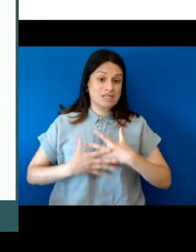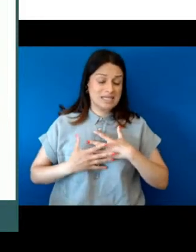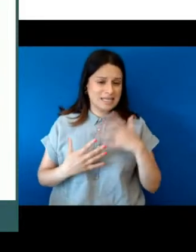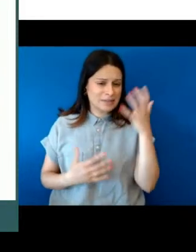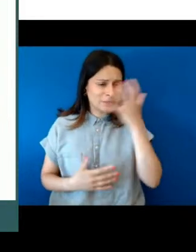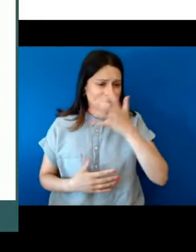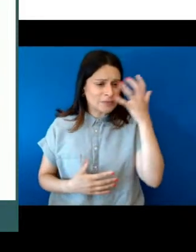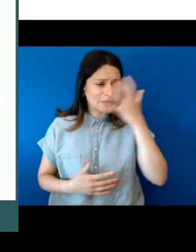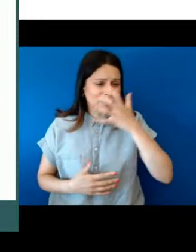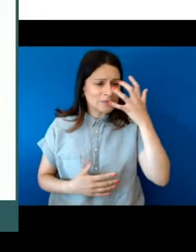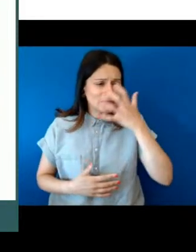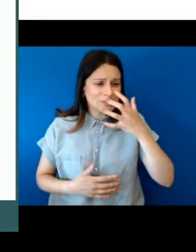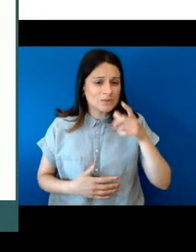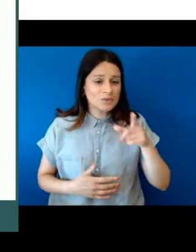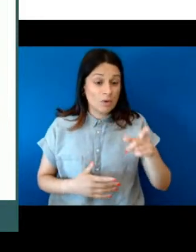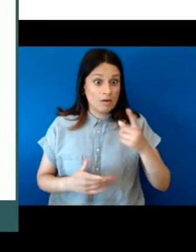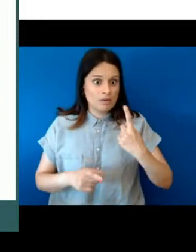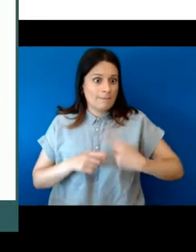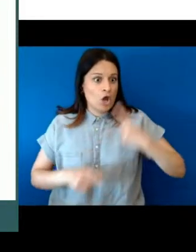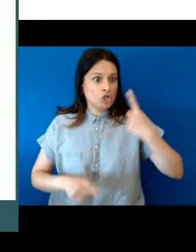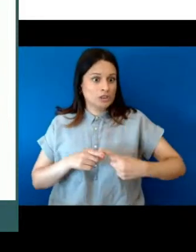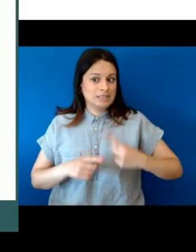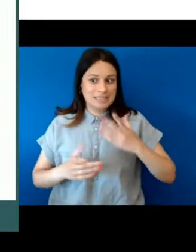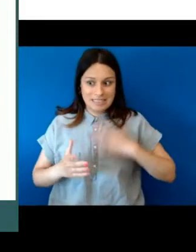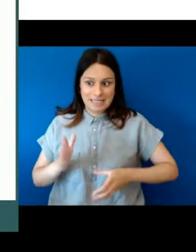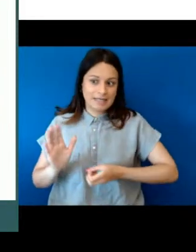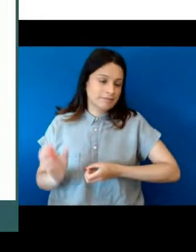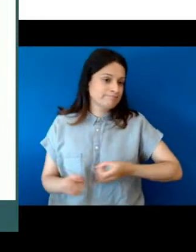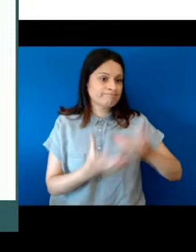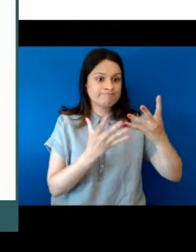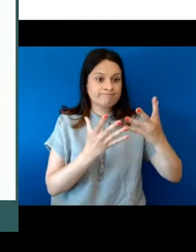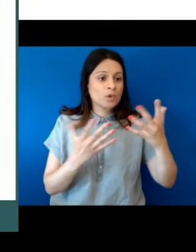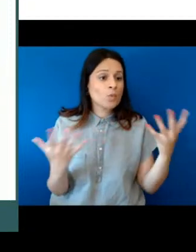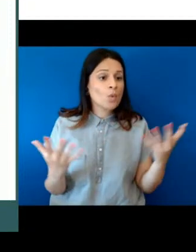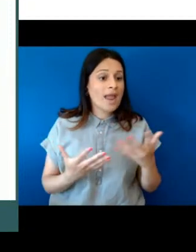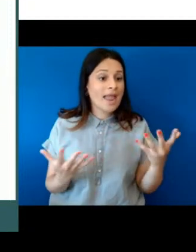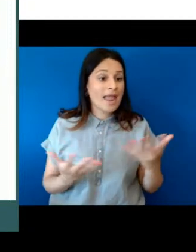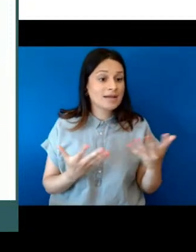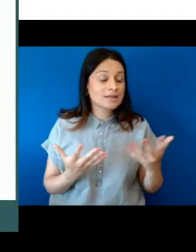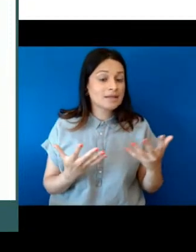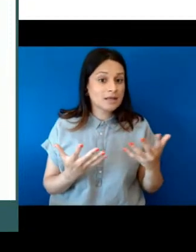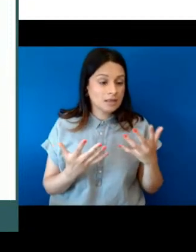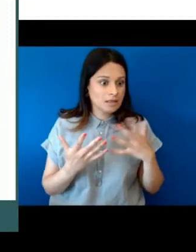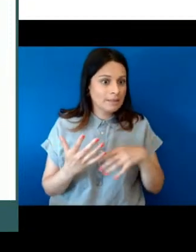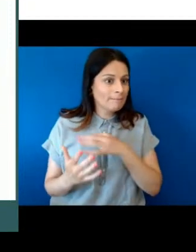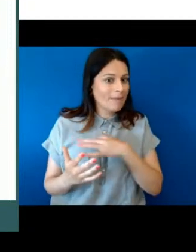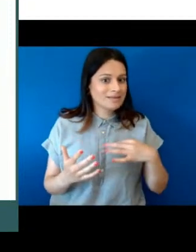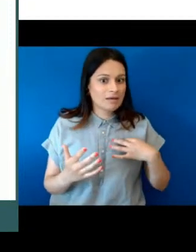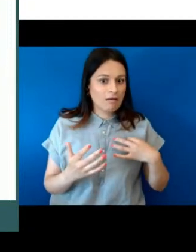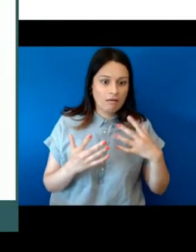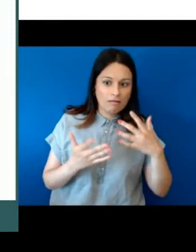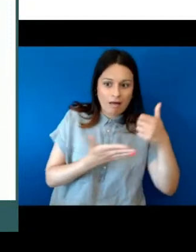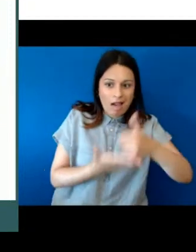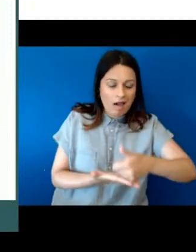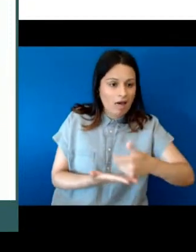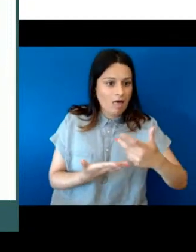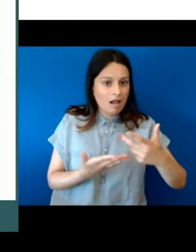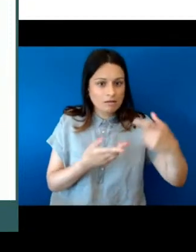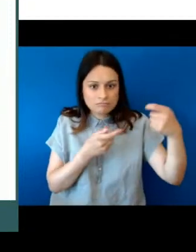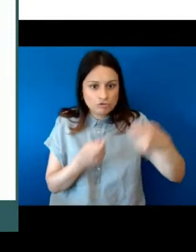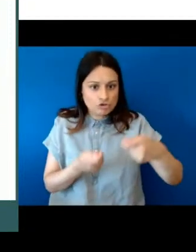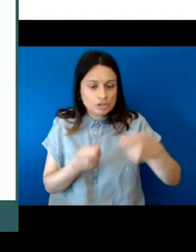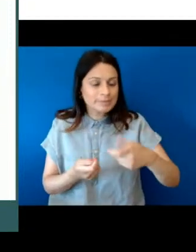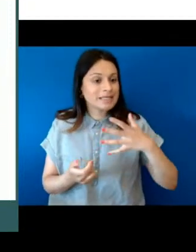an acute emergency where they really do need to seek medical help. But anyone who's got difficulty